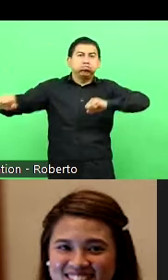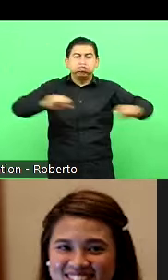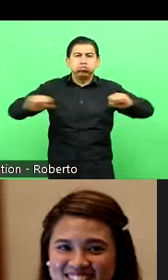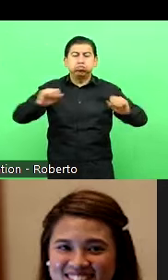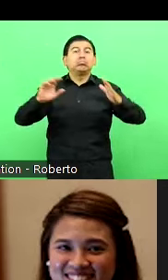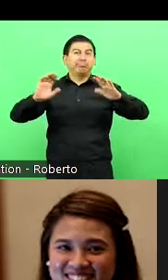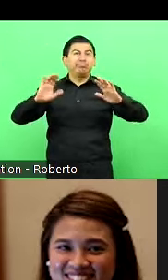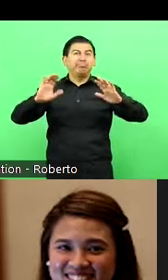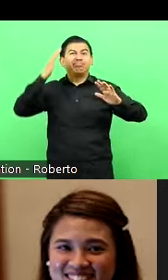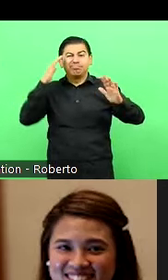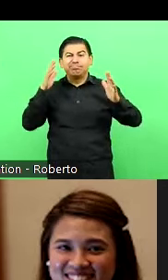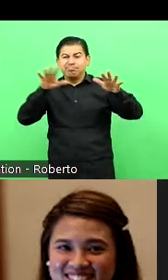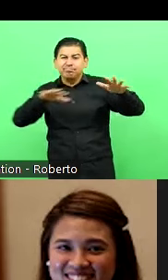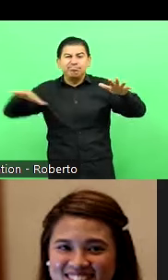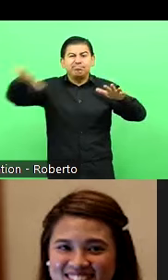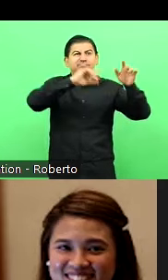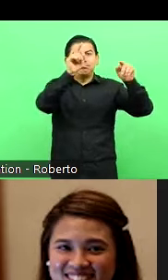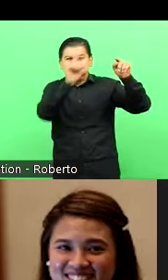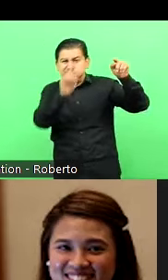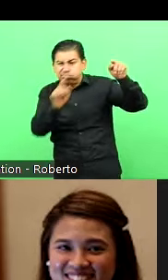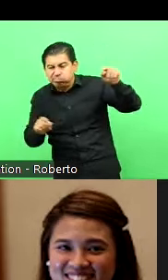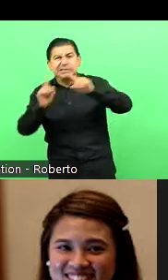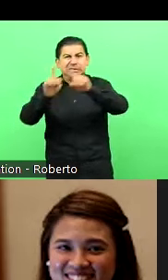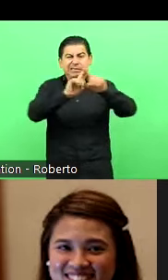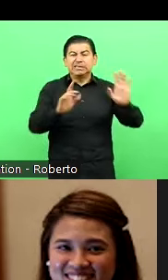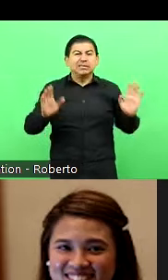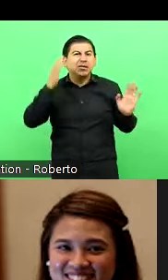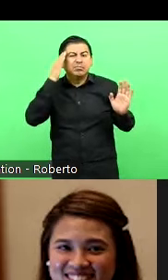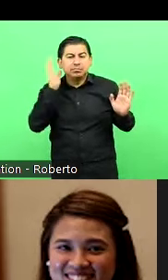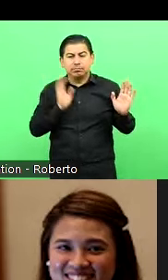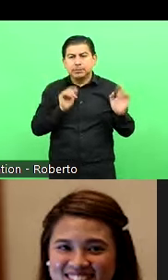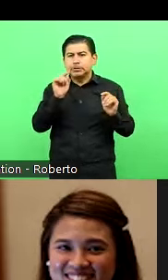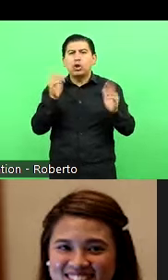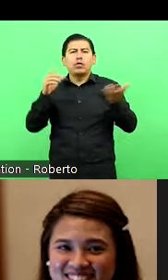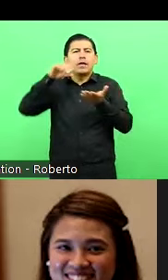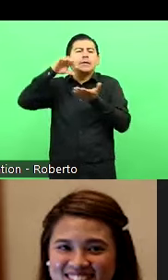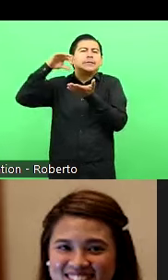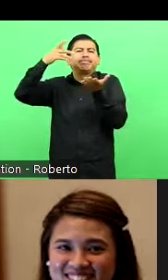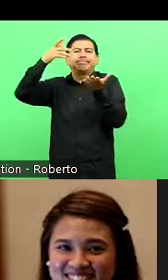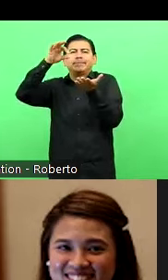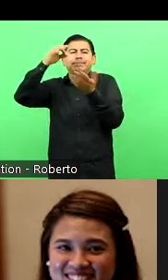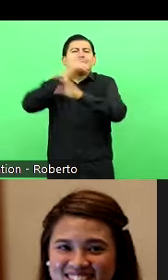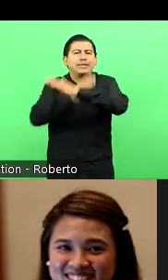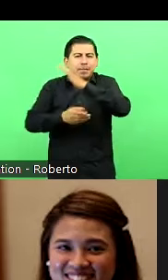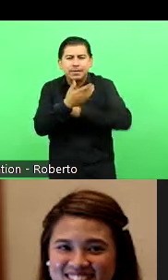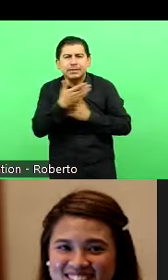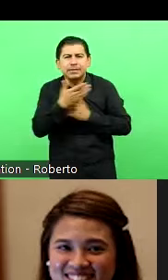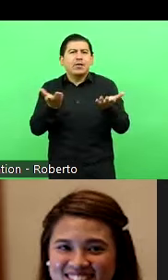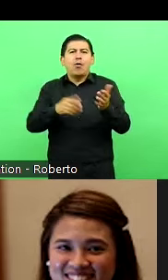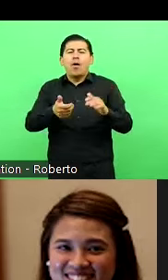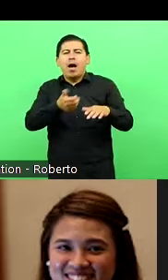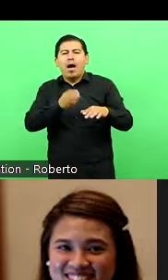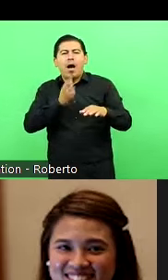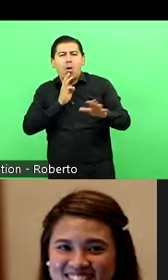with disability. So as you can see here in the map, um, since we have the data of the